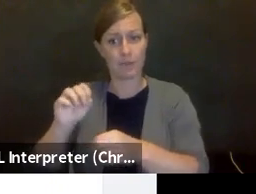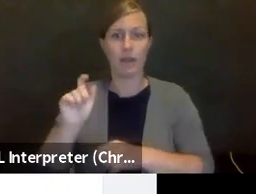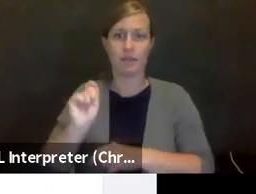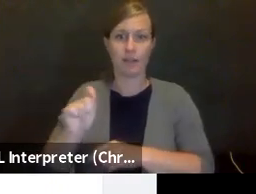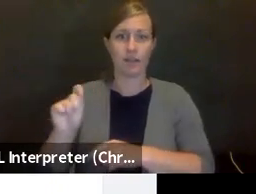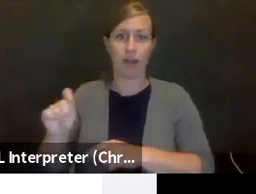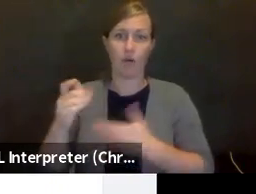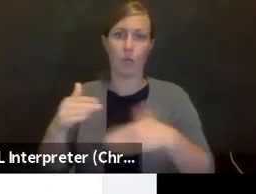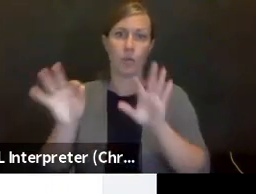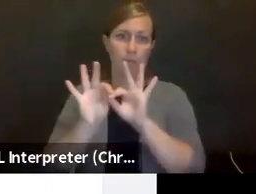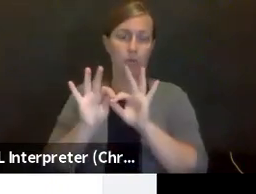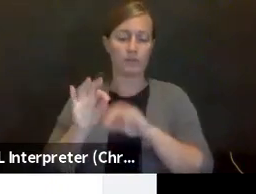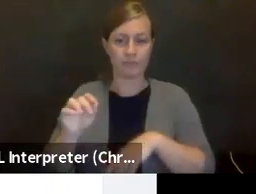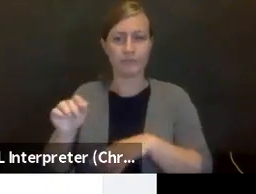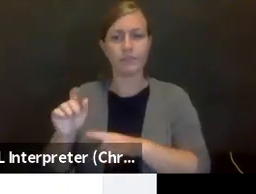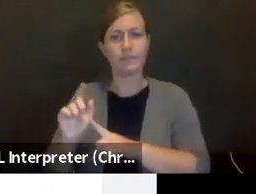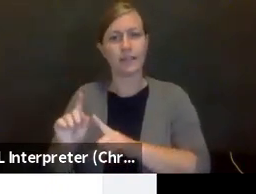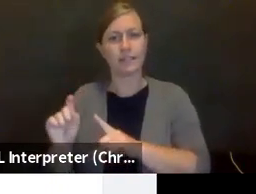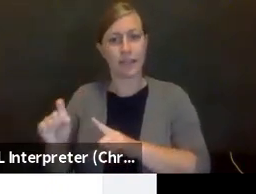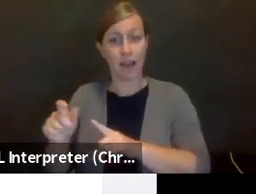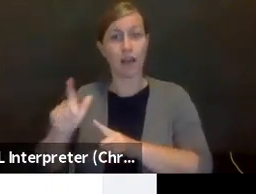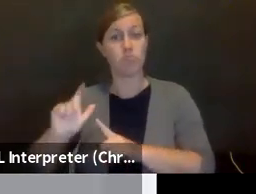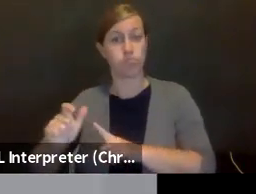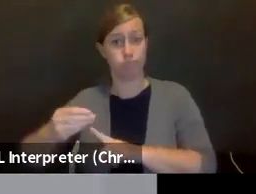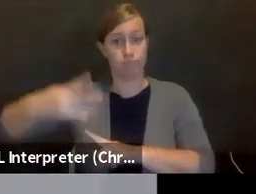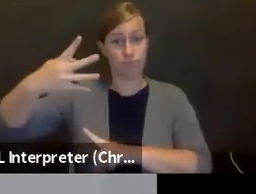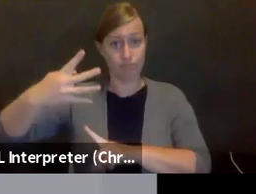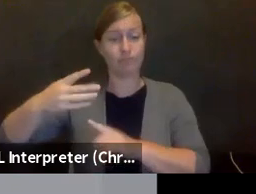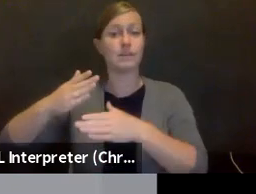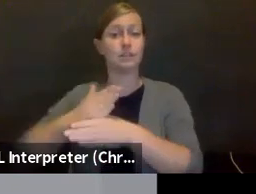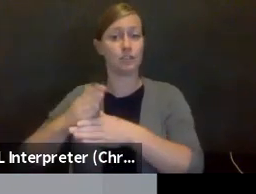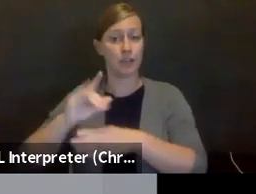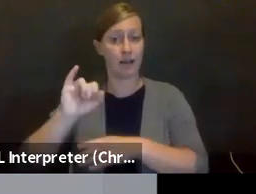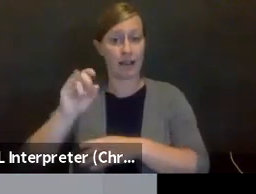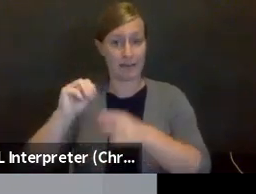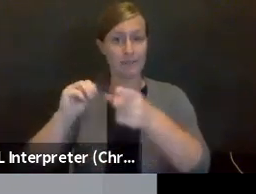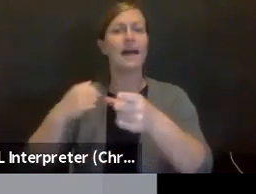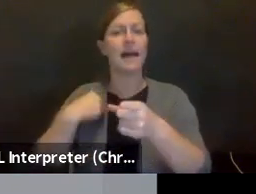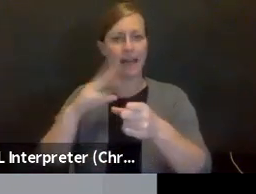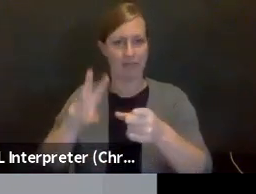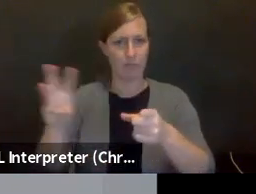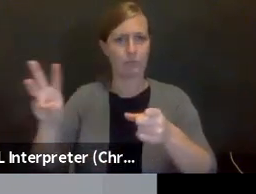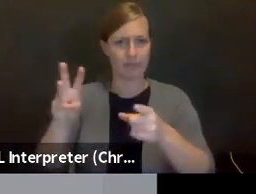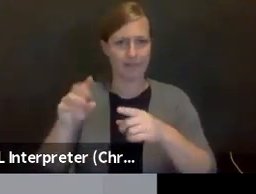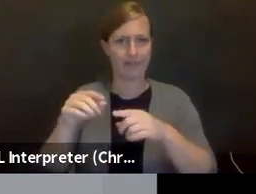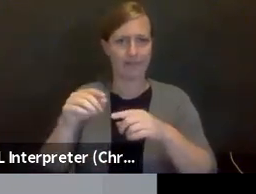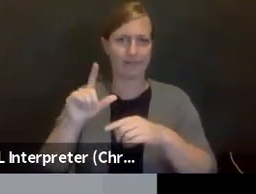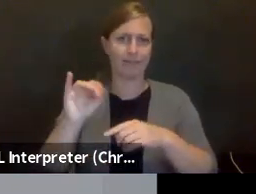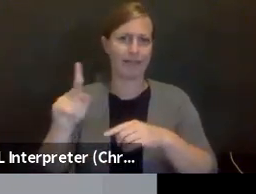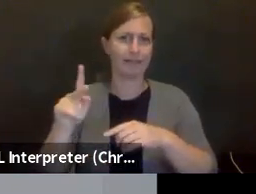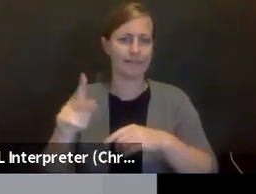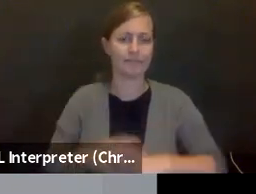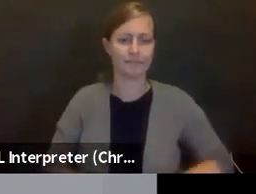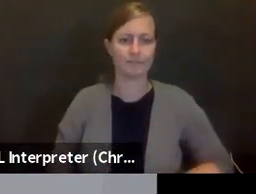powerful. Students have 3 dots too. Share item, and they can share it.